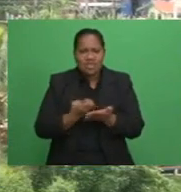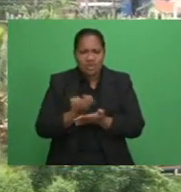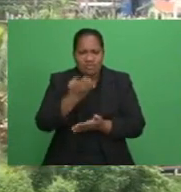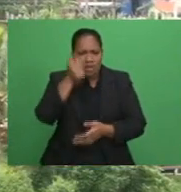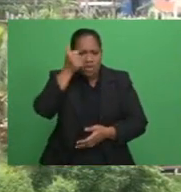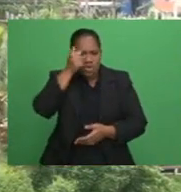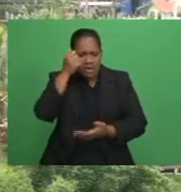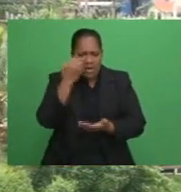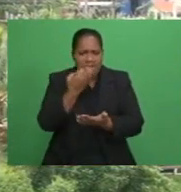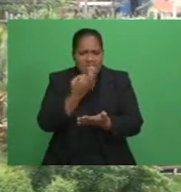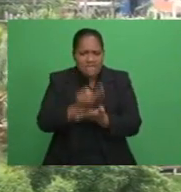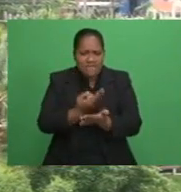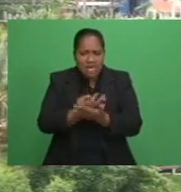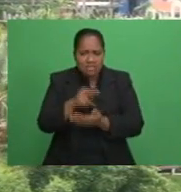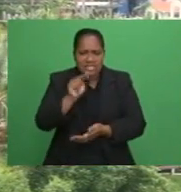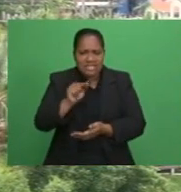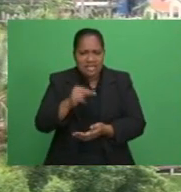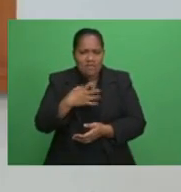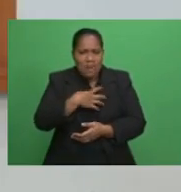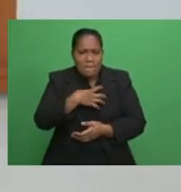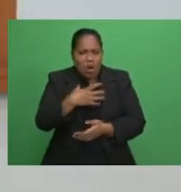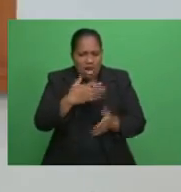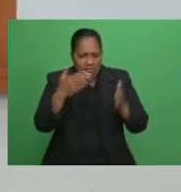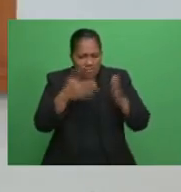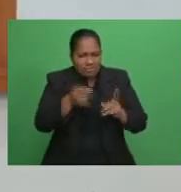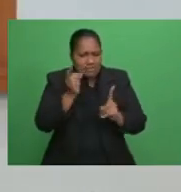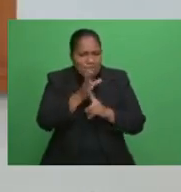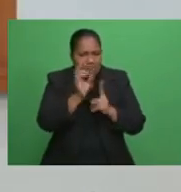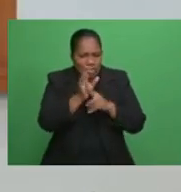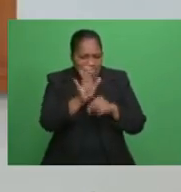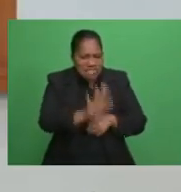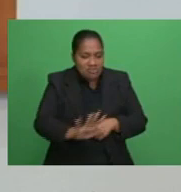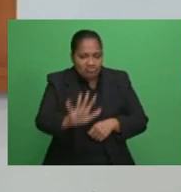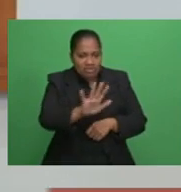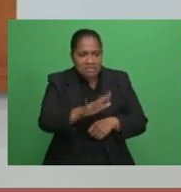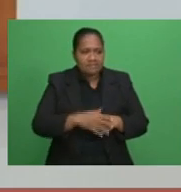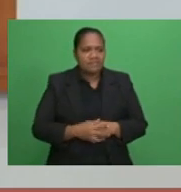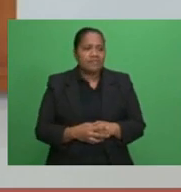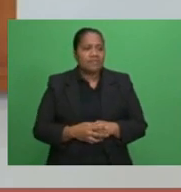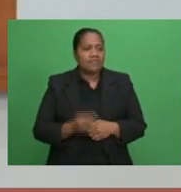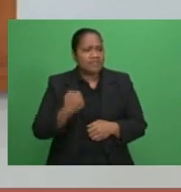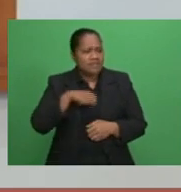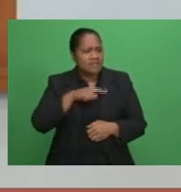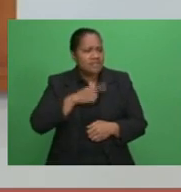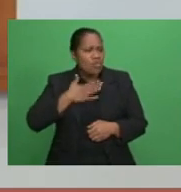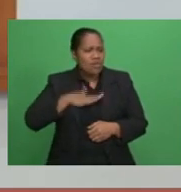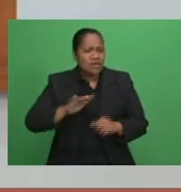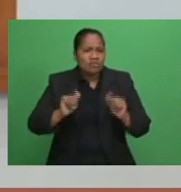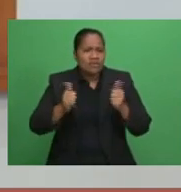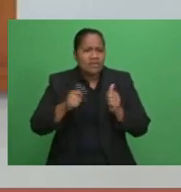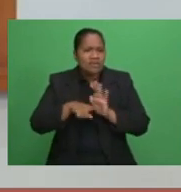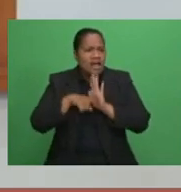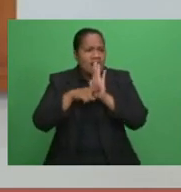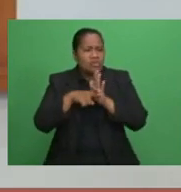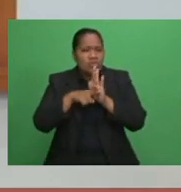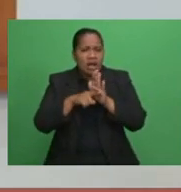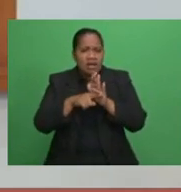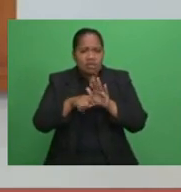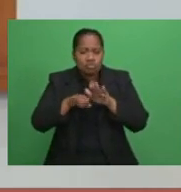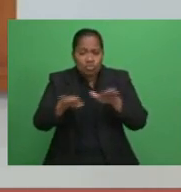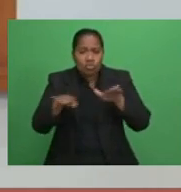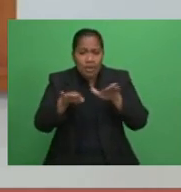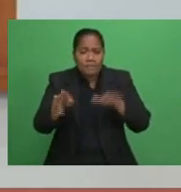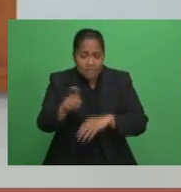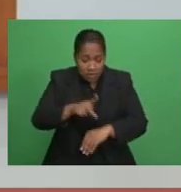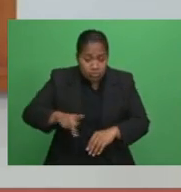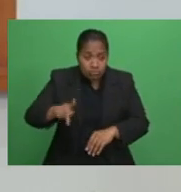more urgent areas. We want to complete the bar stadium. We also want to complete the Lotoka swimming pool. We